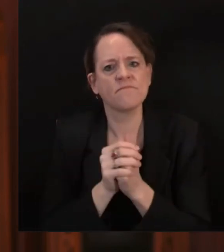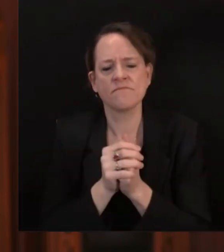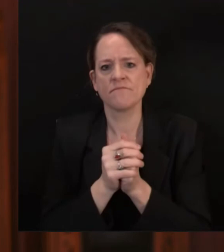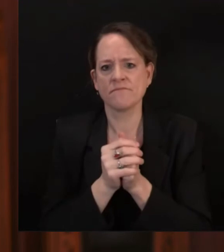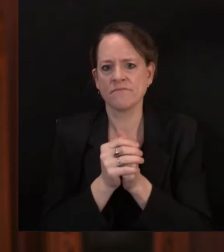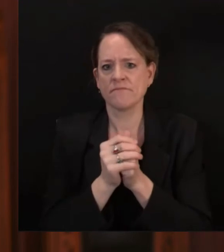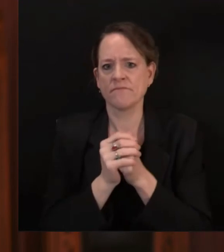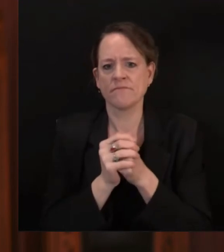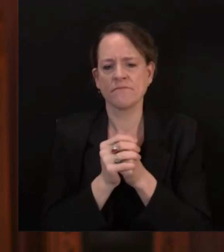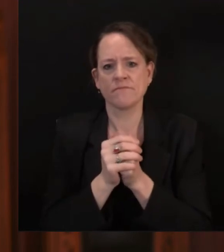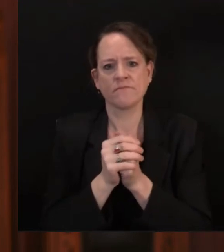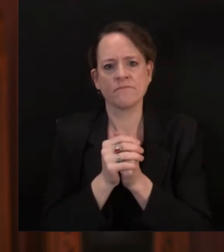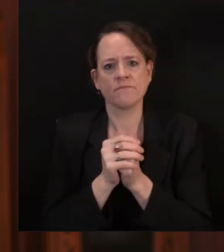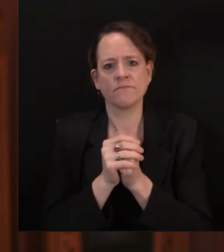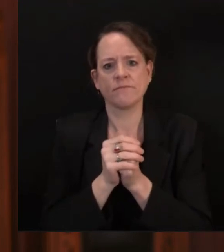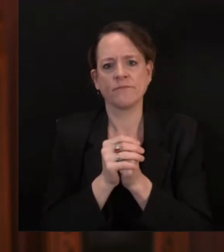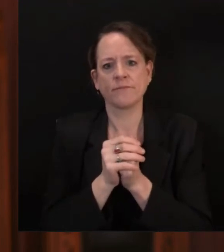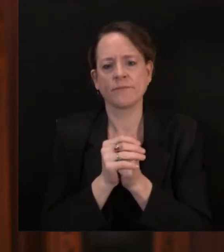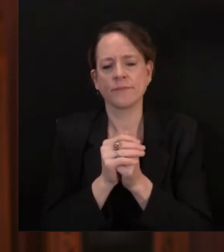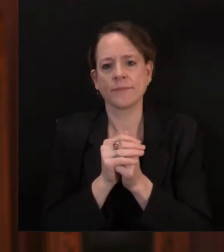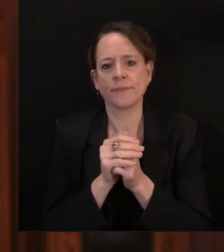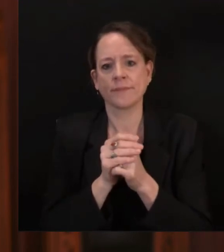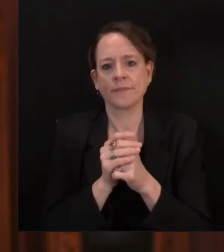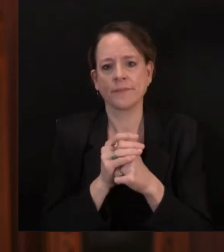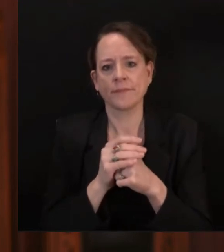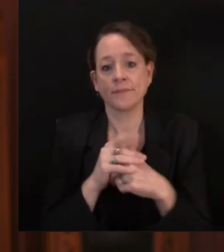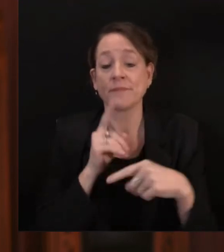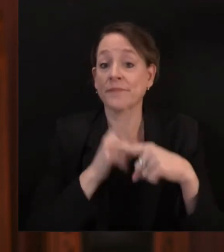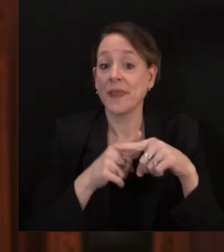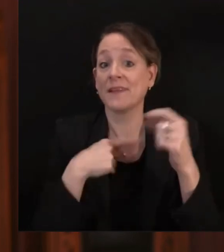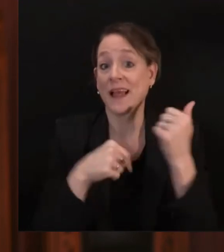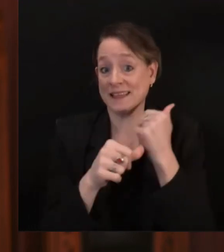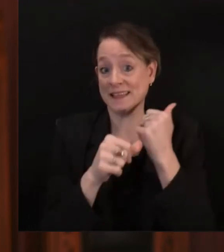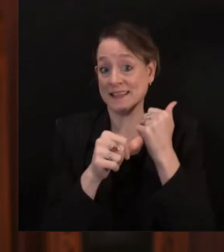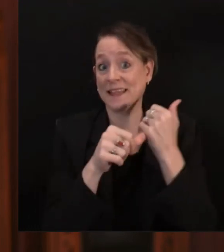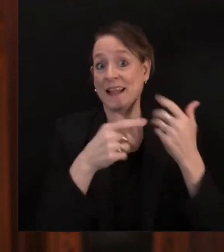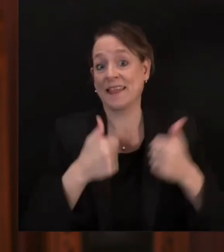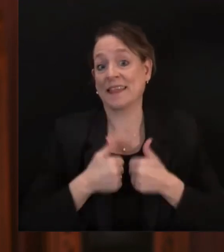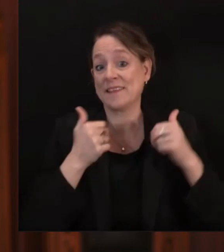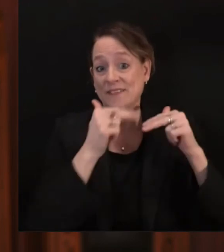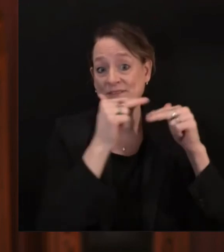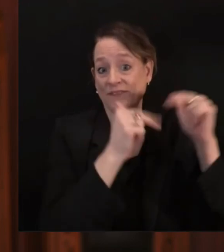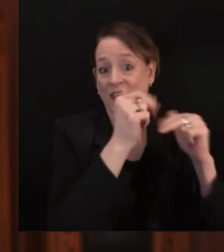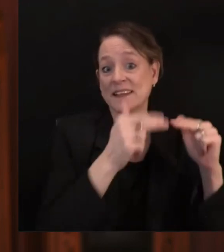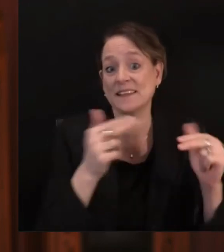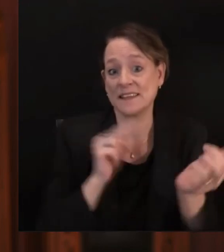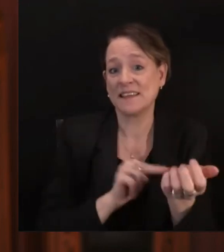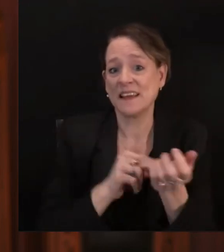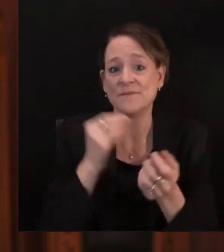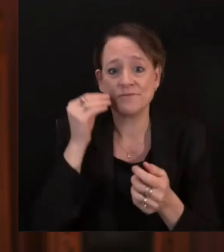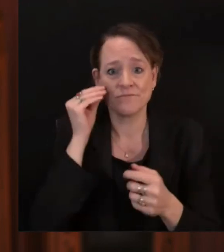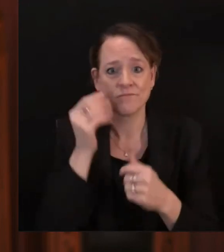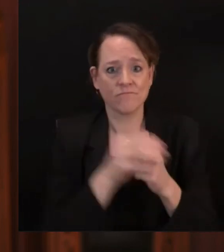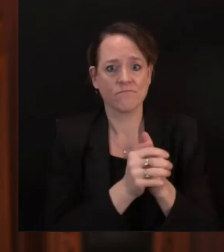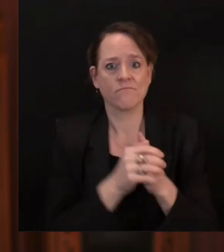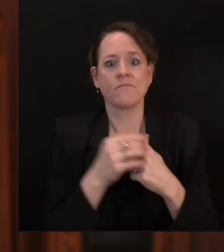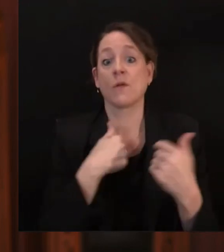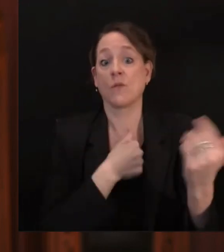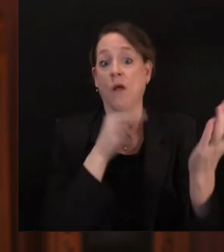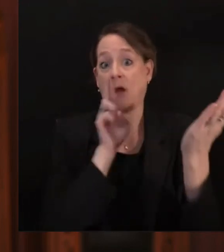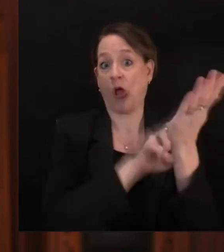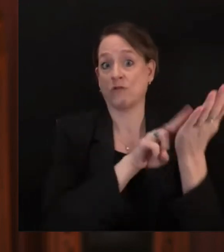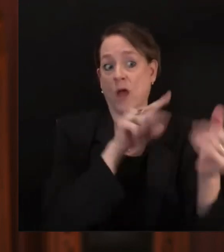expansion of testing is with Fulgent, which is a lab we also currently have a contract with, and are expanding that contract